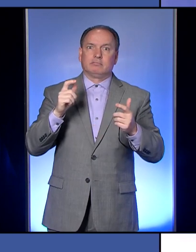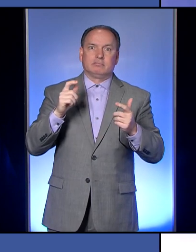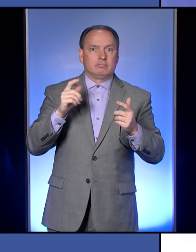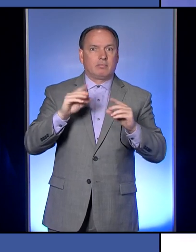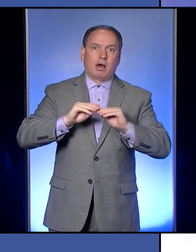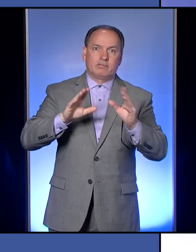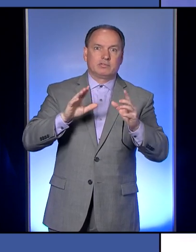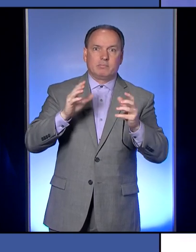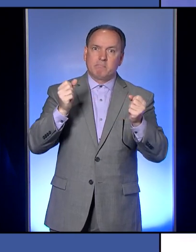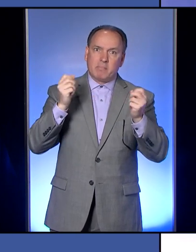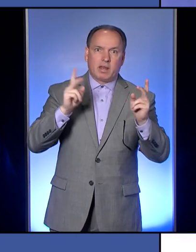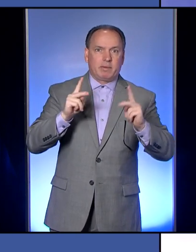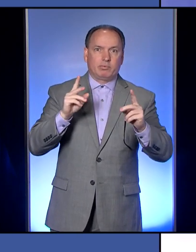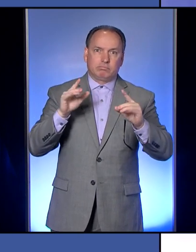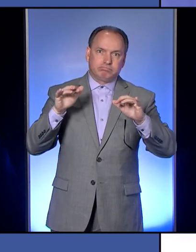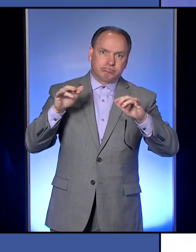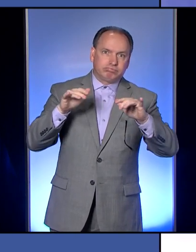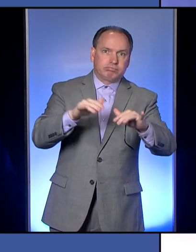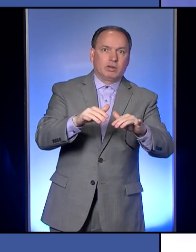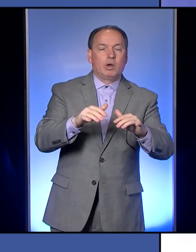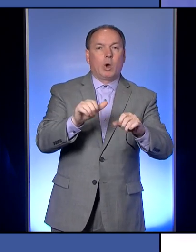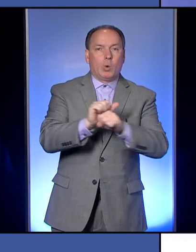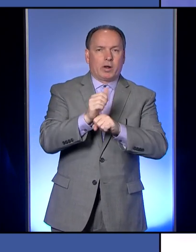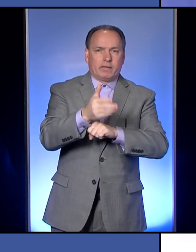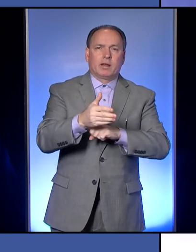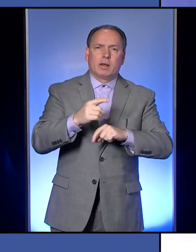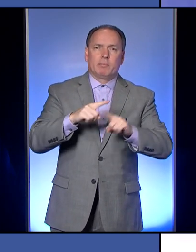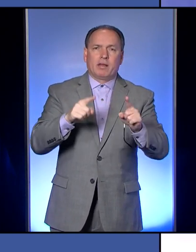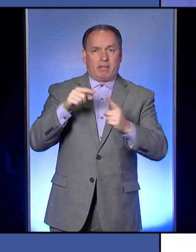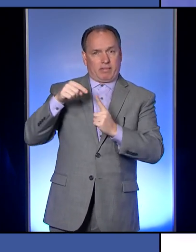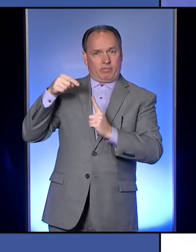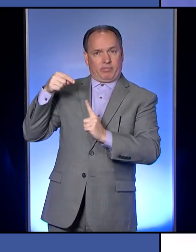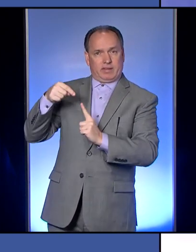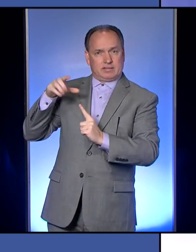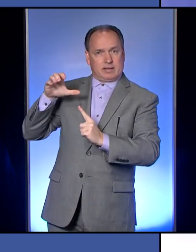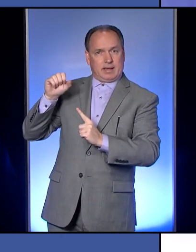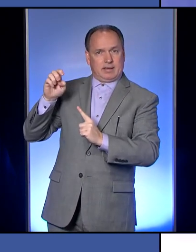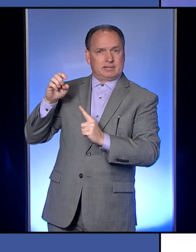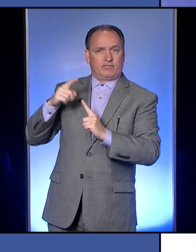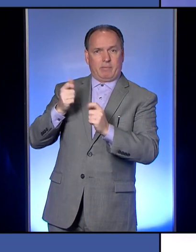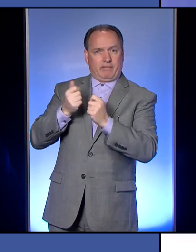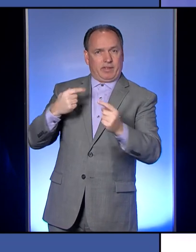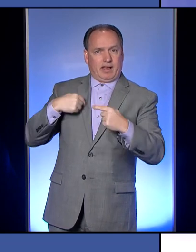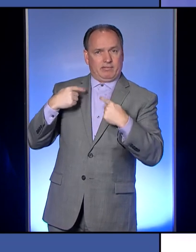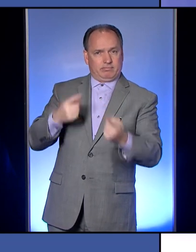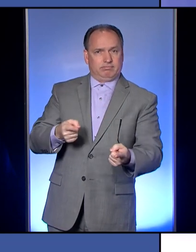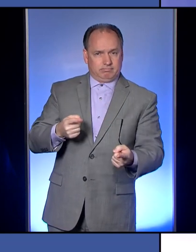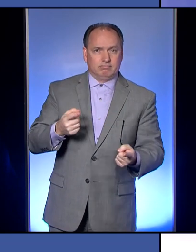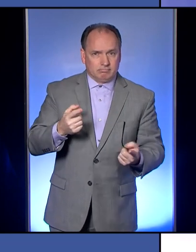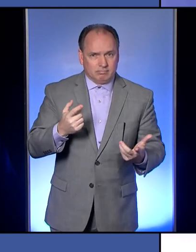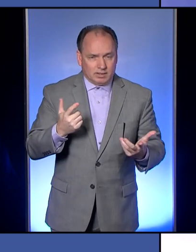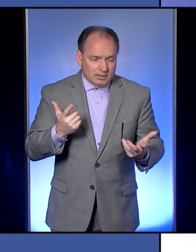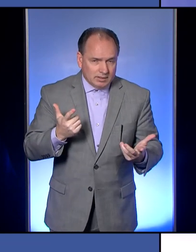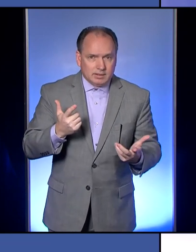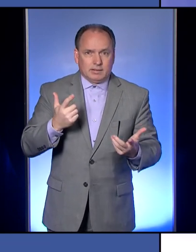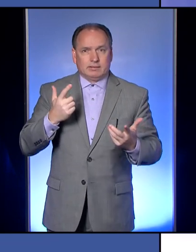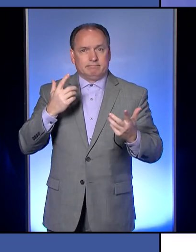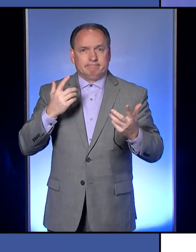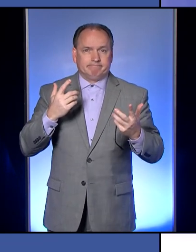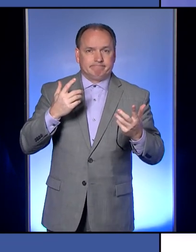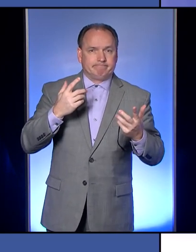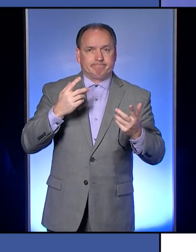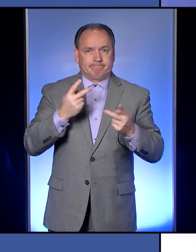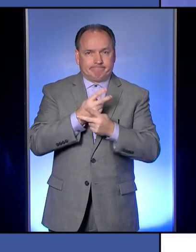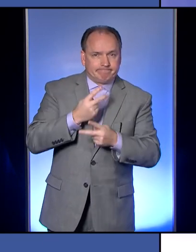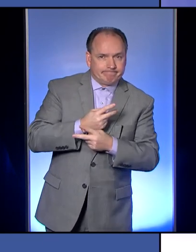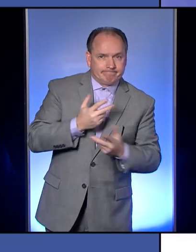that location. But I think in terms of this case, from everything that I've been able to decipher, knowing